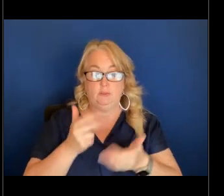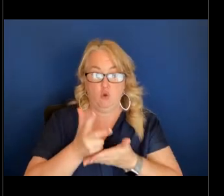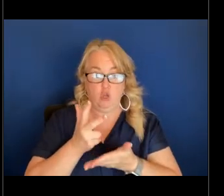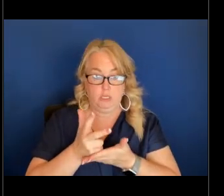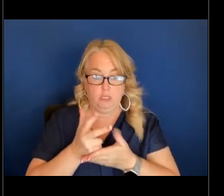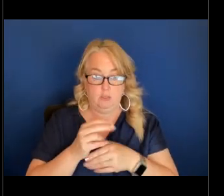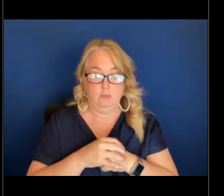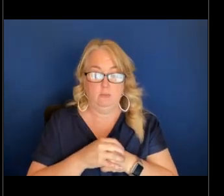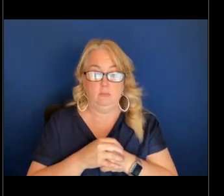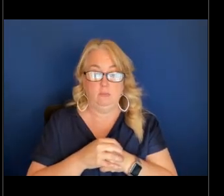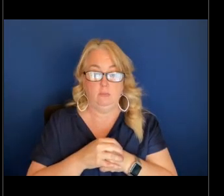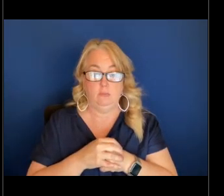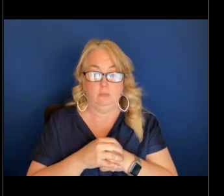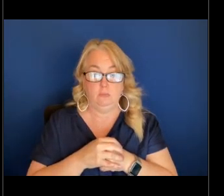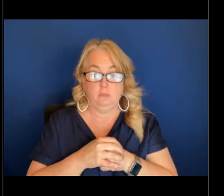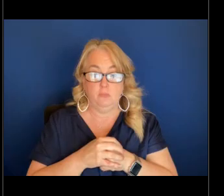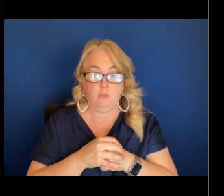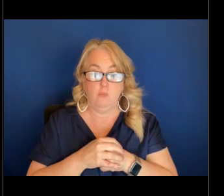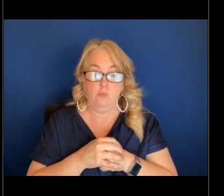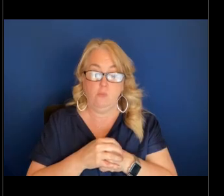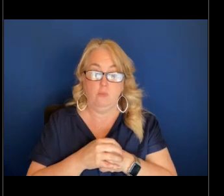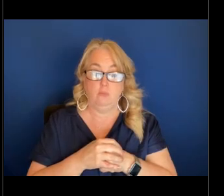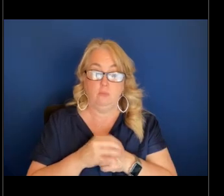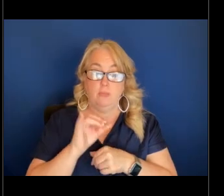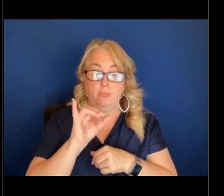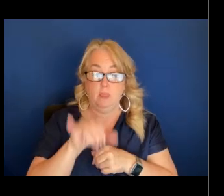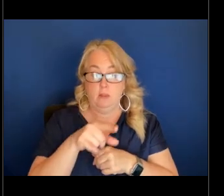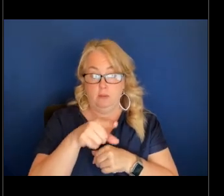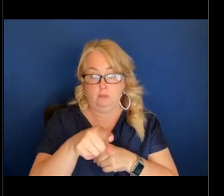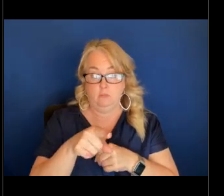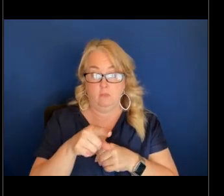In the provisions of Requirement 2 in the guidelines,